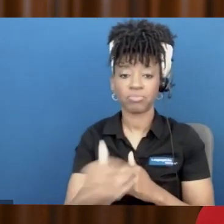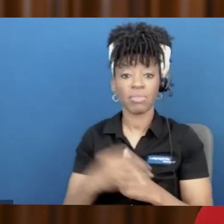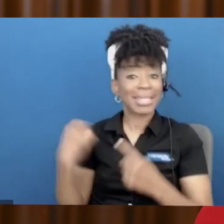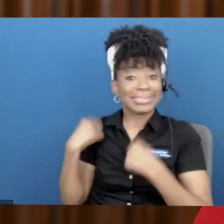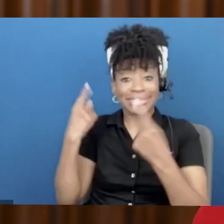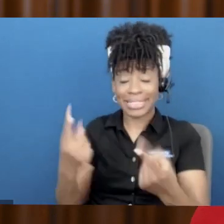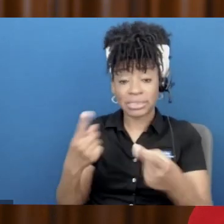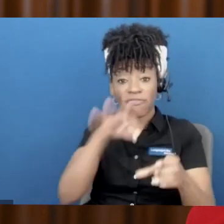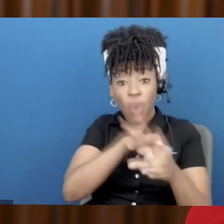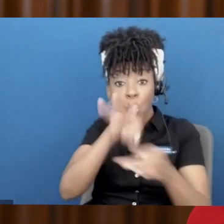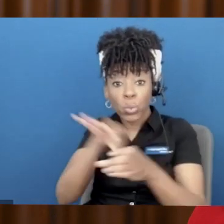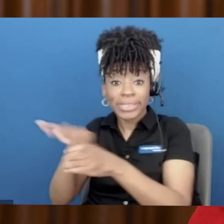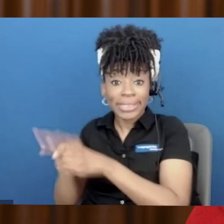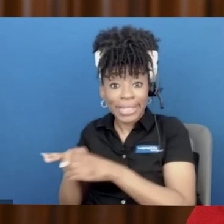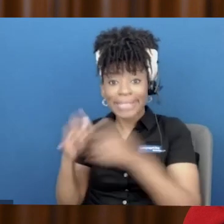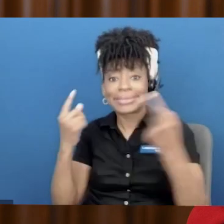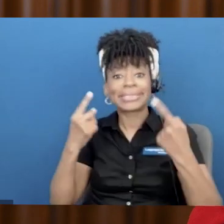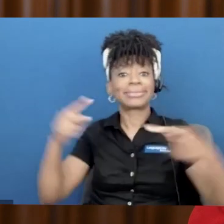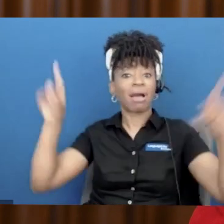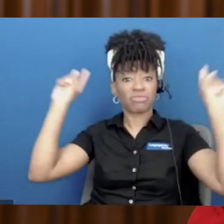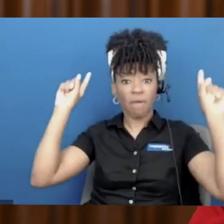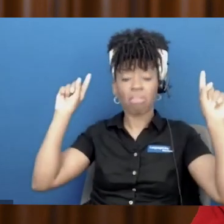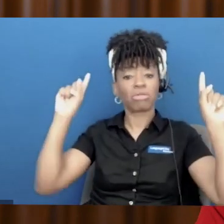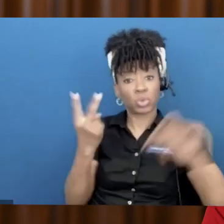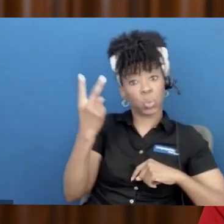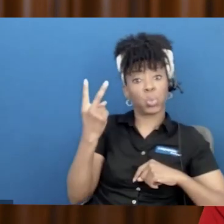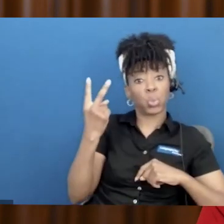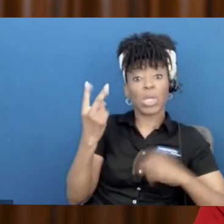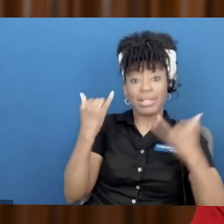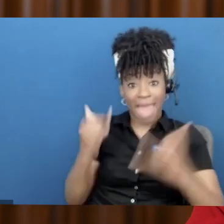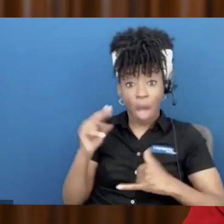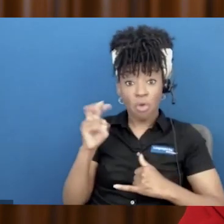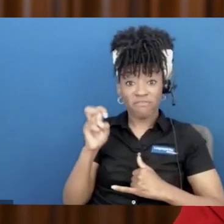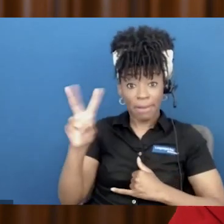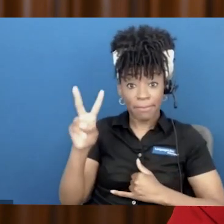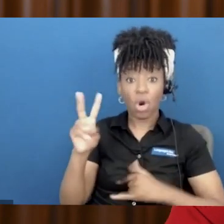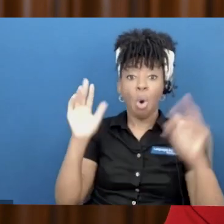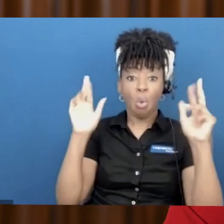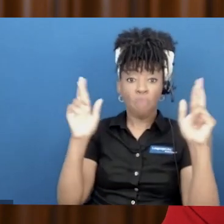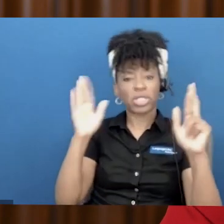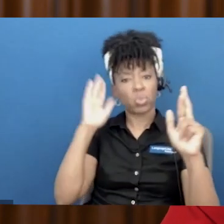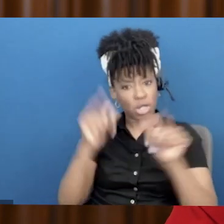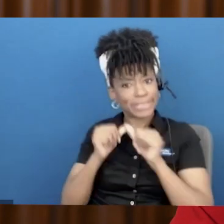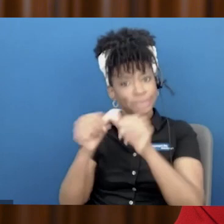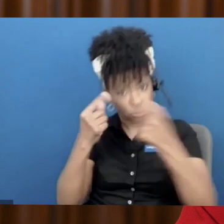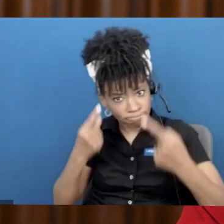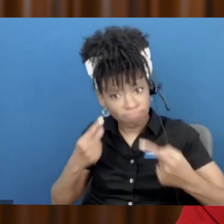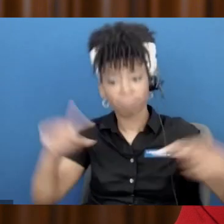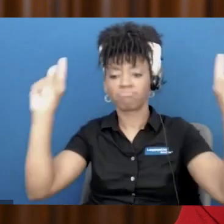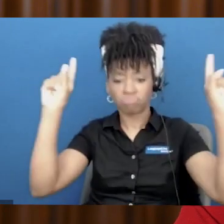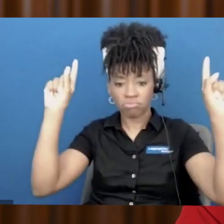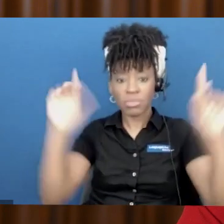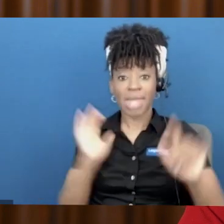preparing for November. It may seem like the clerk's office has performed miracles, but in fact, our success was the product of